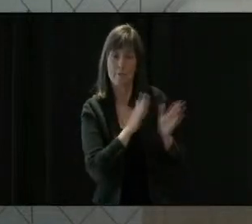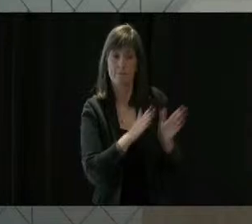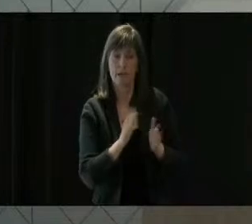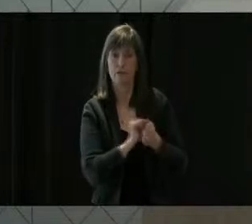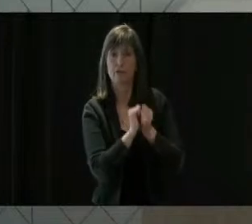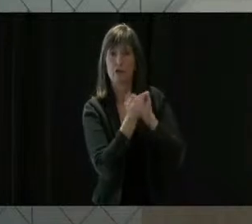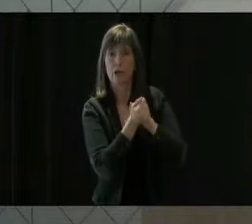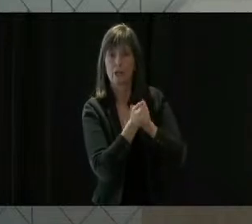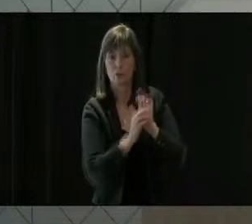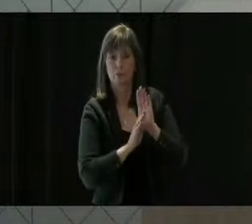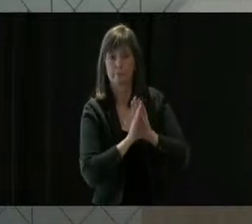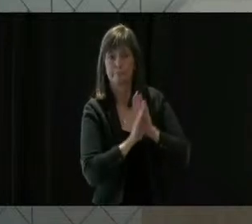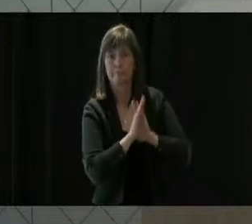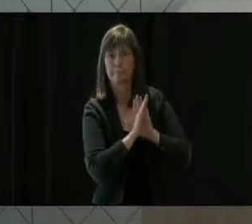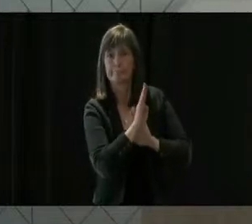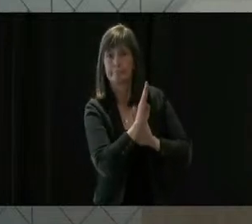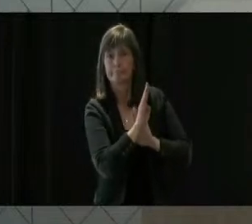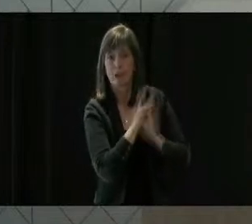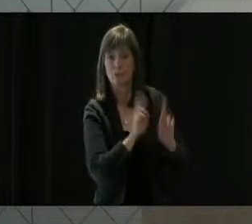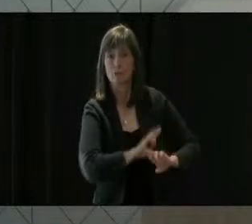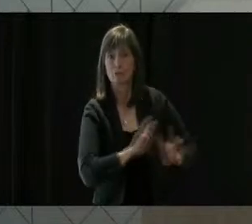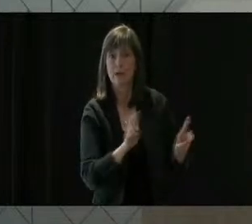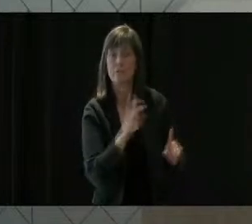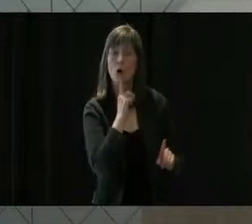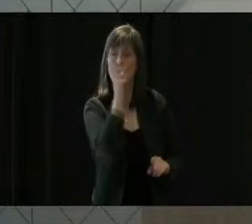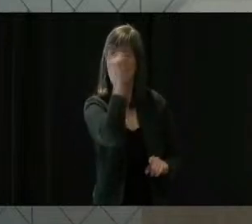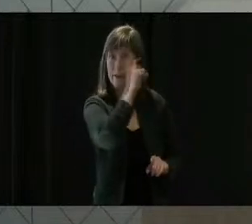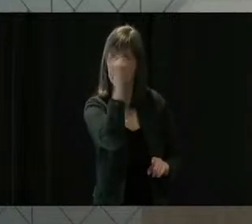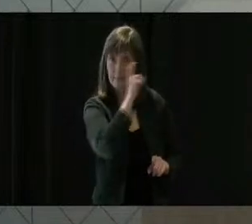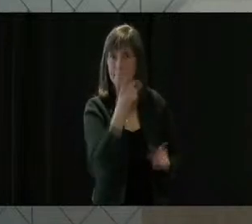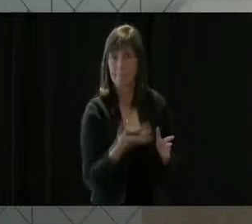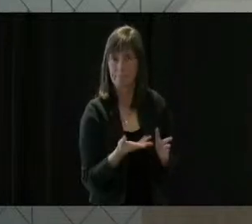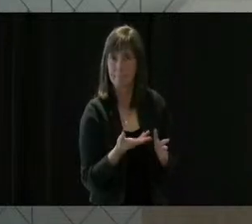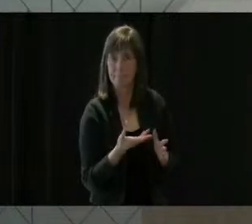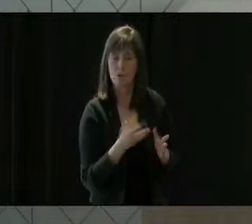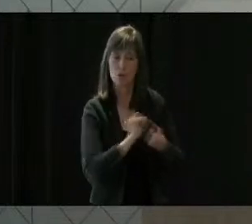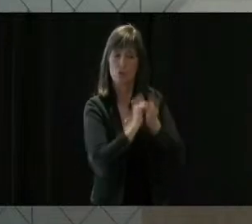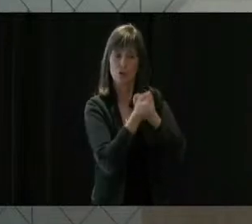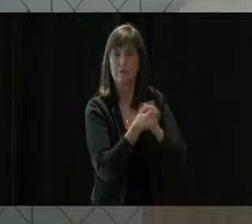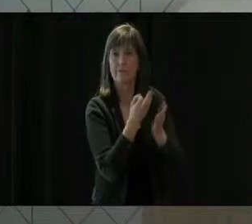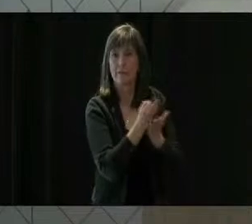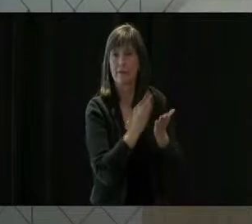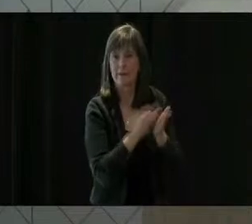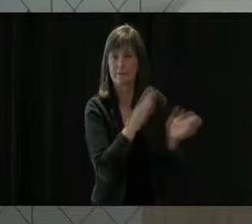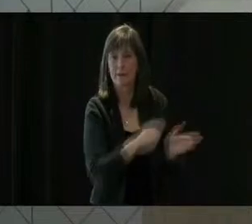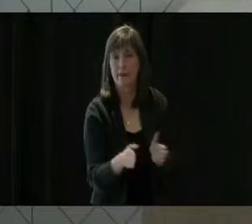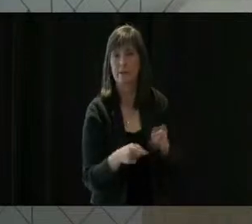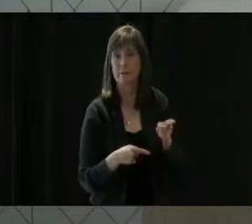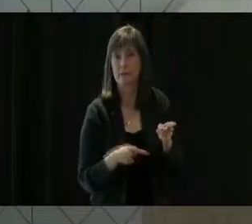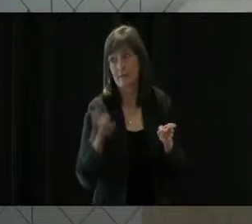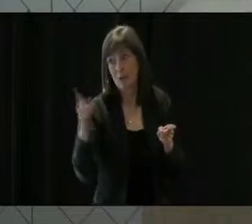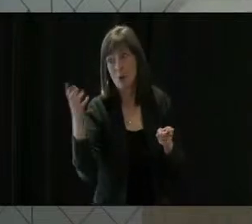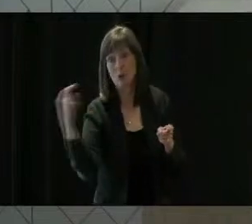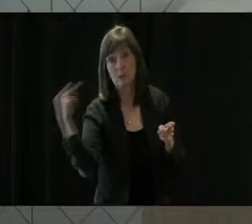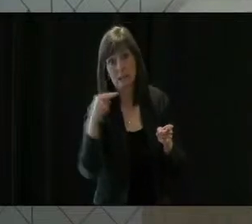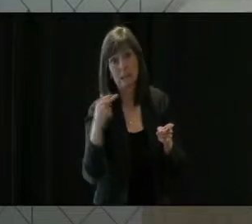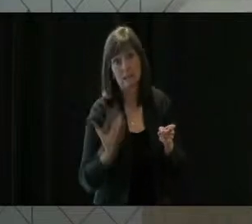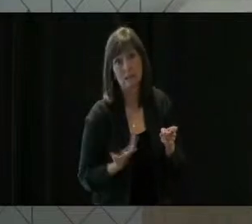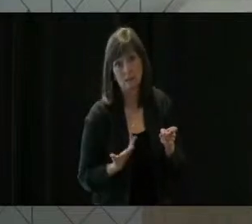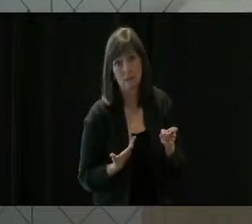and Labrador were prepared to do sensible things to get the financial situation on a more stable footing.